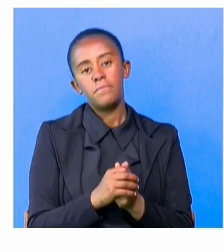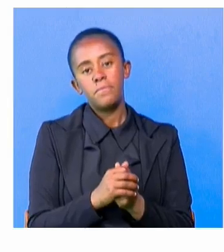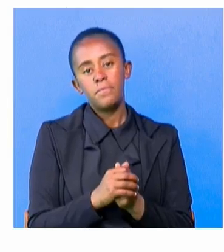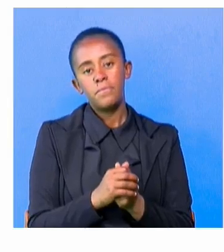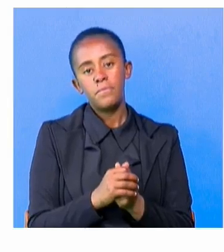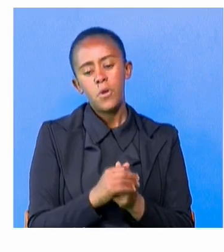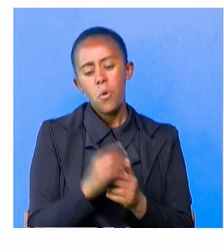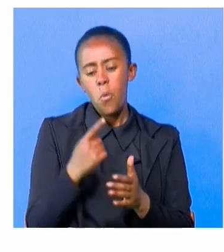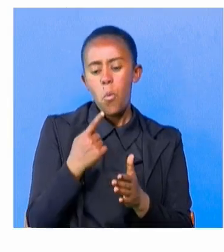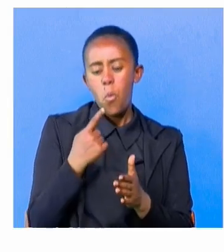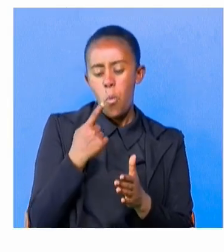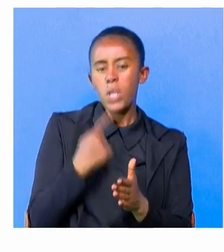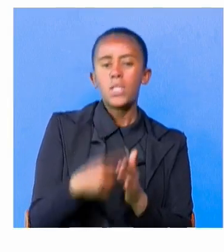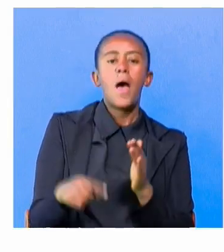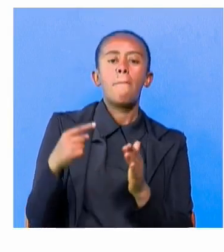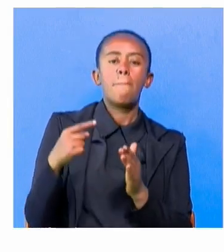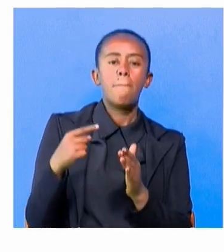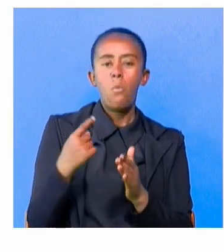What's up?